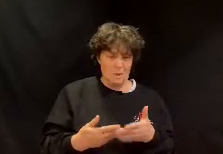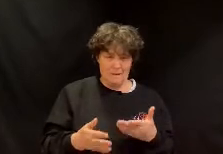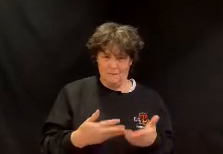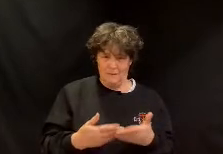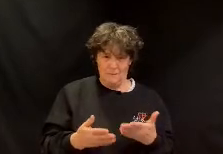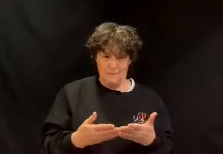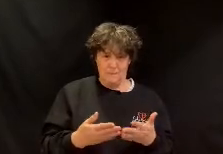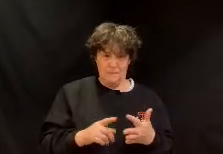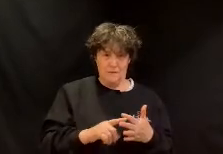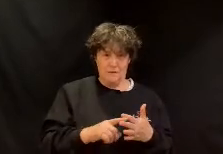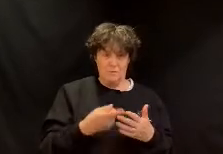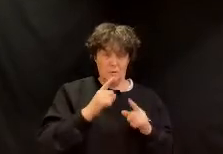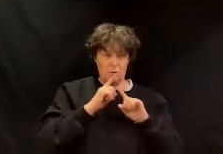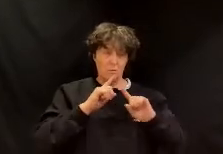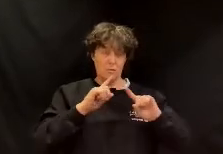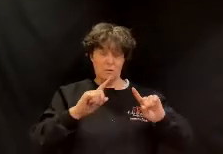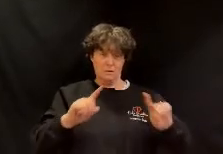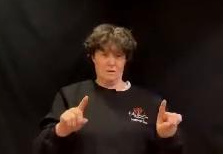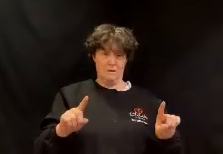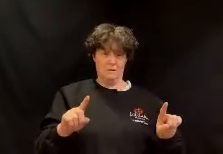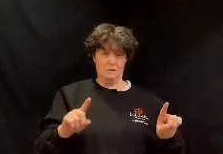And start to decree and declare.